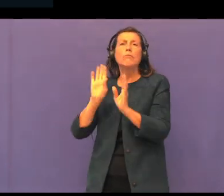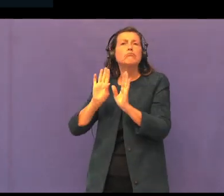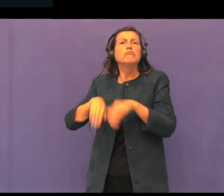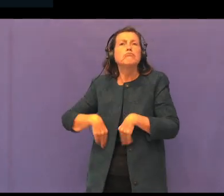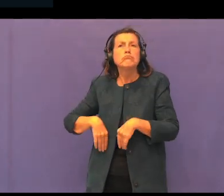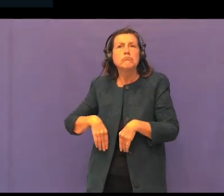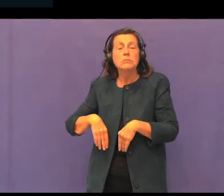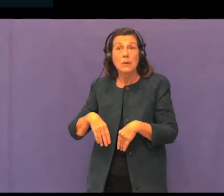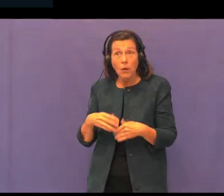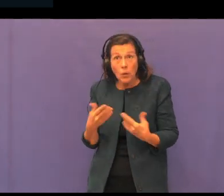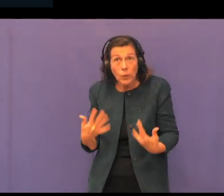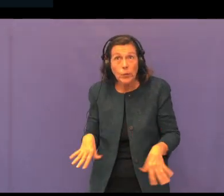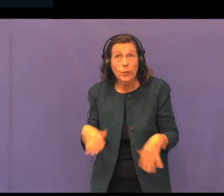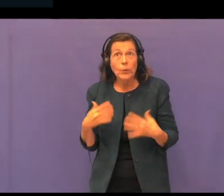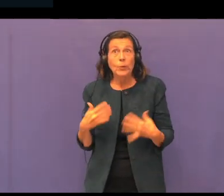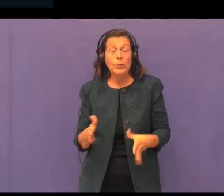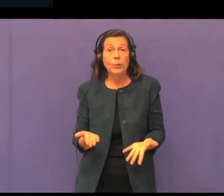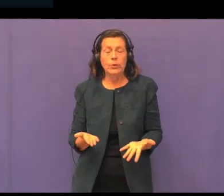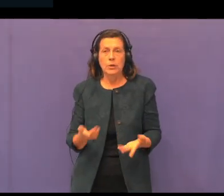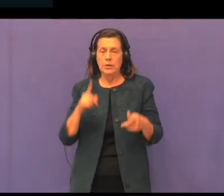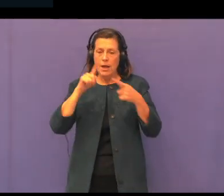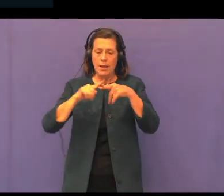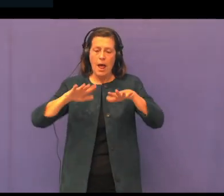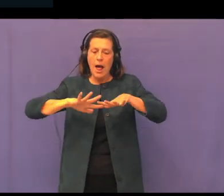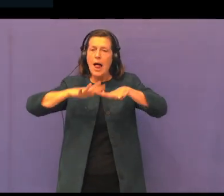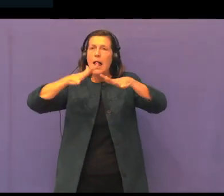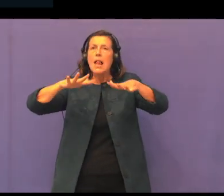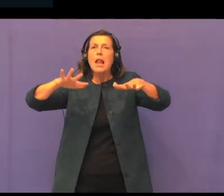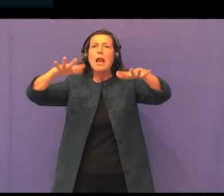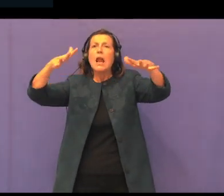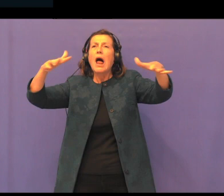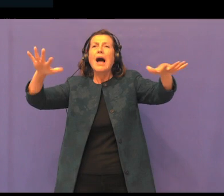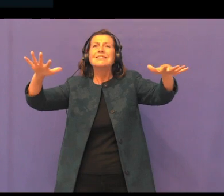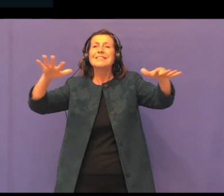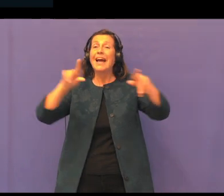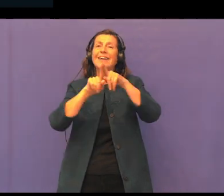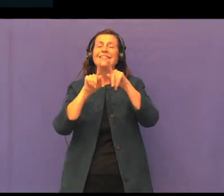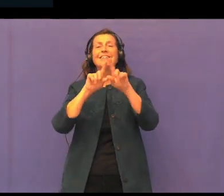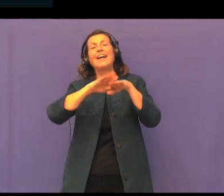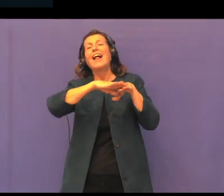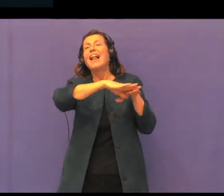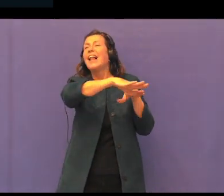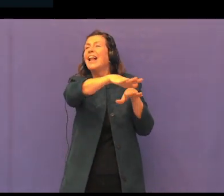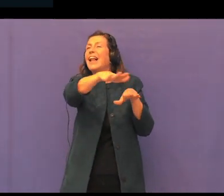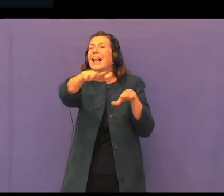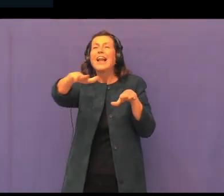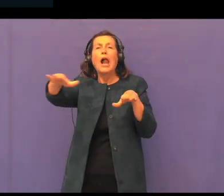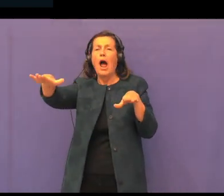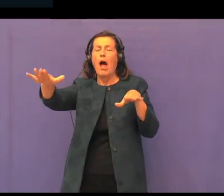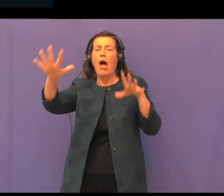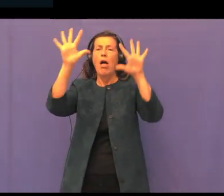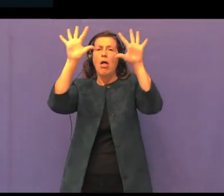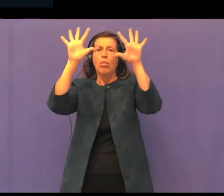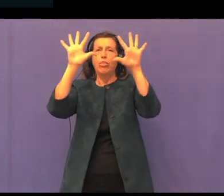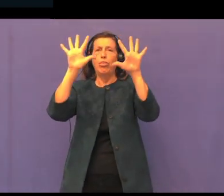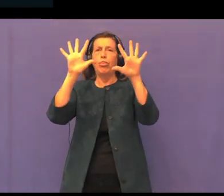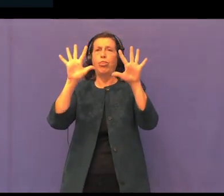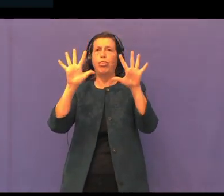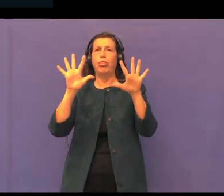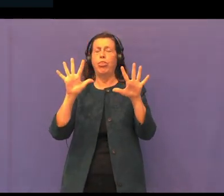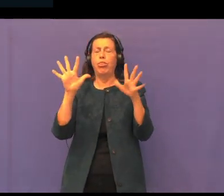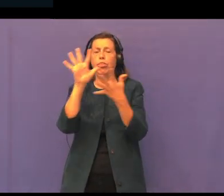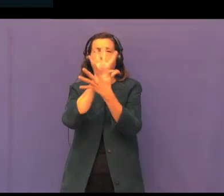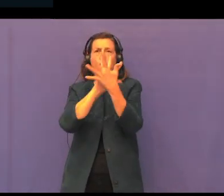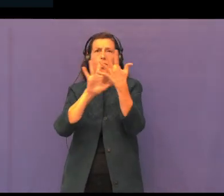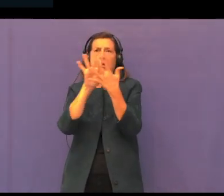blandscape. That you weren't identifying, you just talked about the hill over there, or the tree over there, or